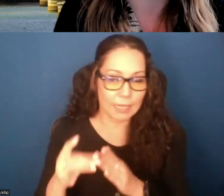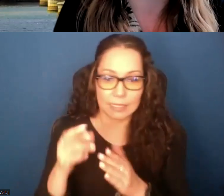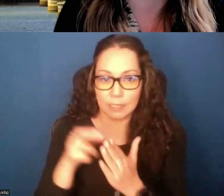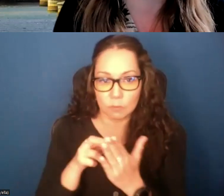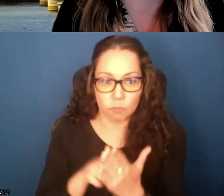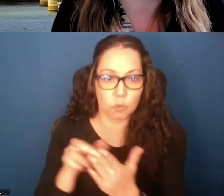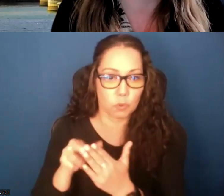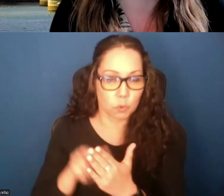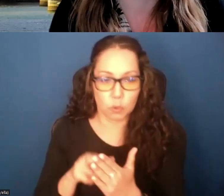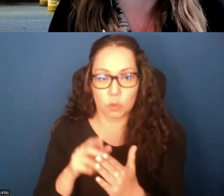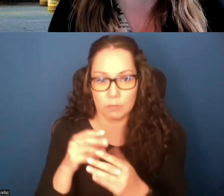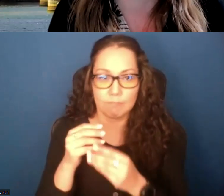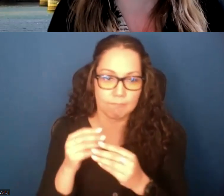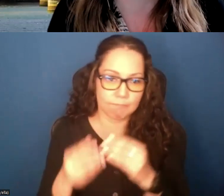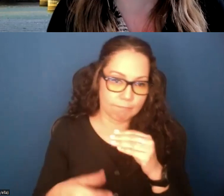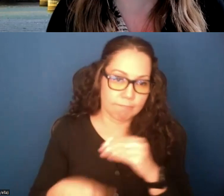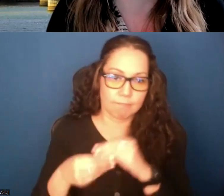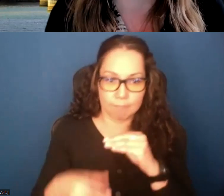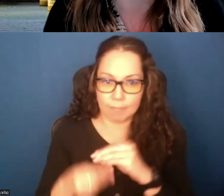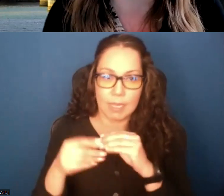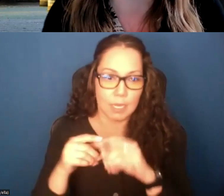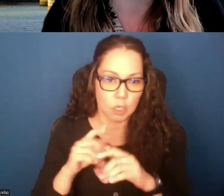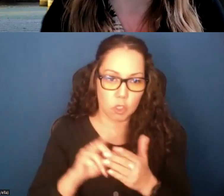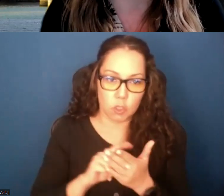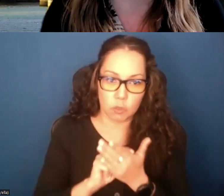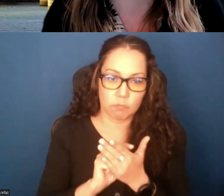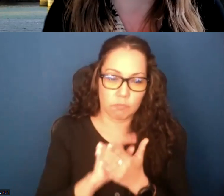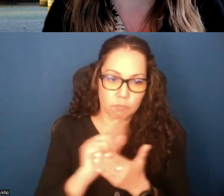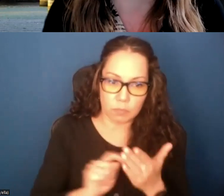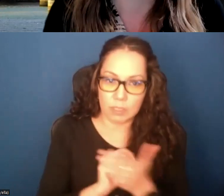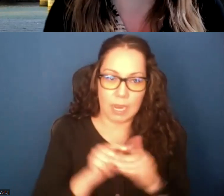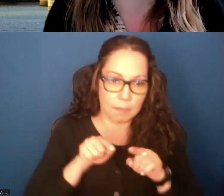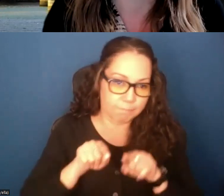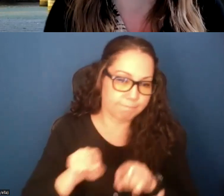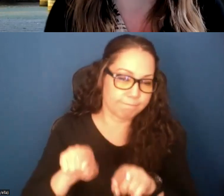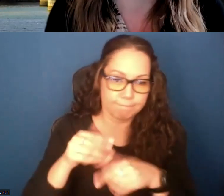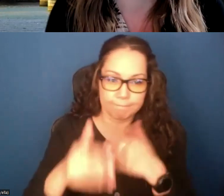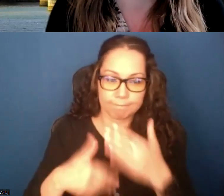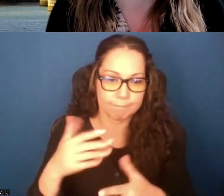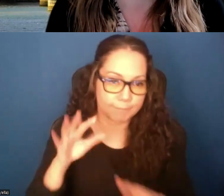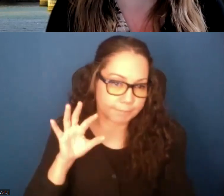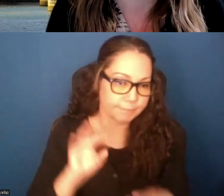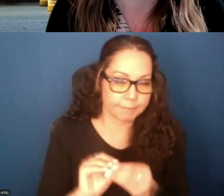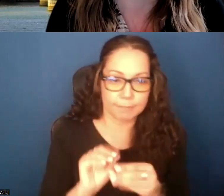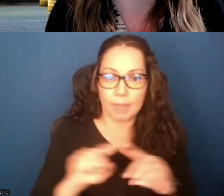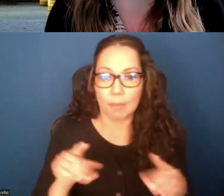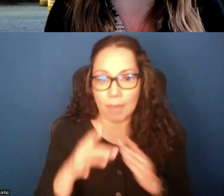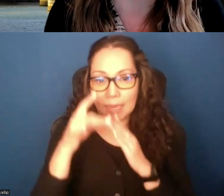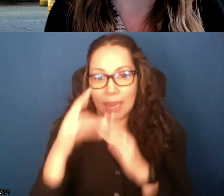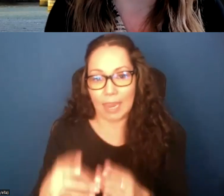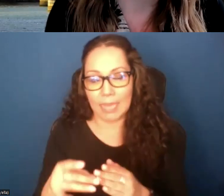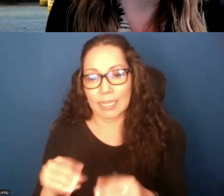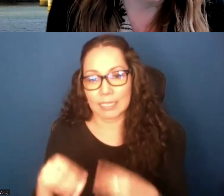time, but the next one that we'll highlight for the purpose of this work group today is guidance issued in August of